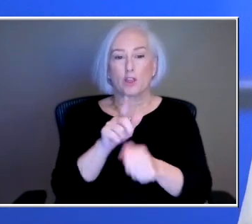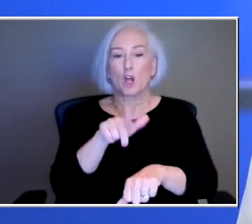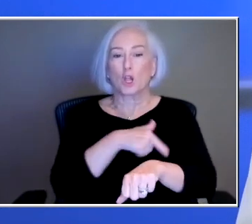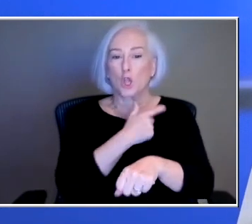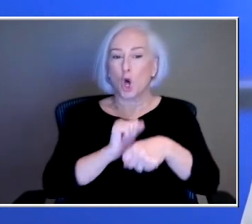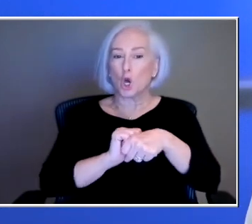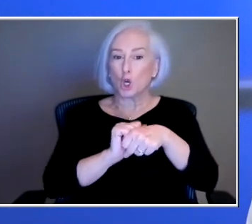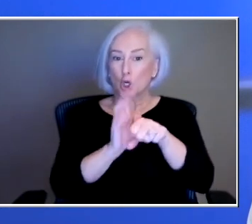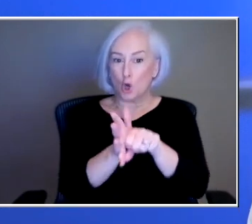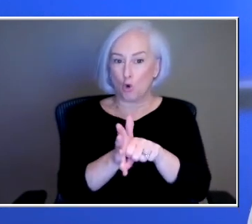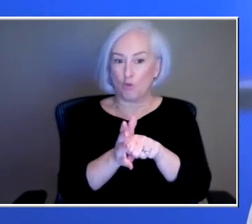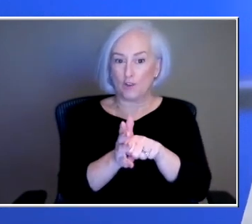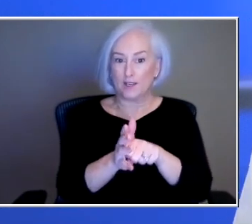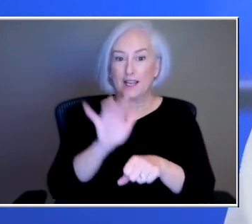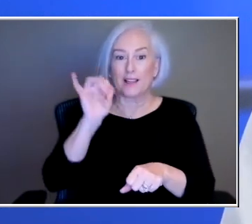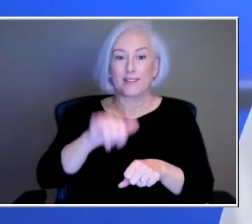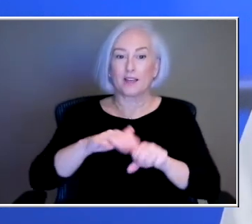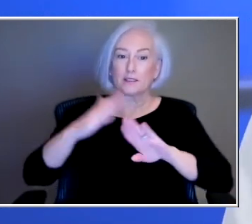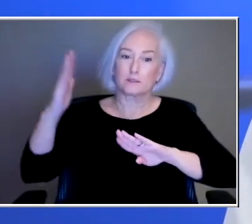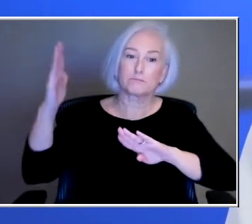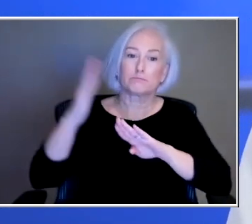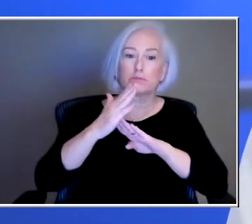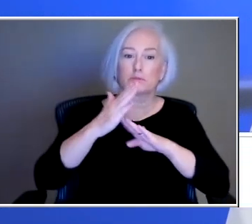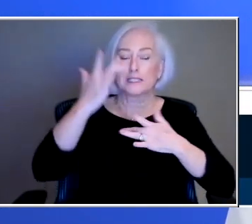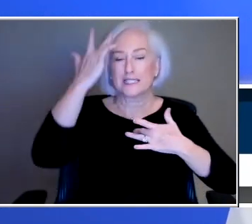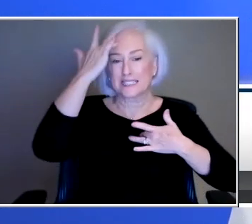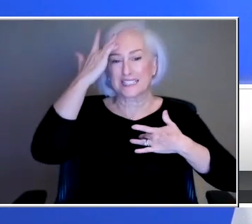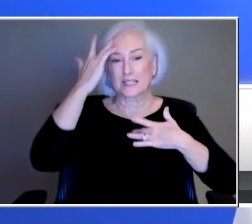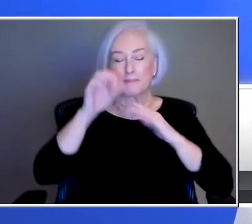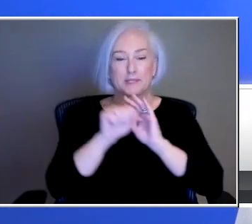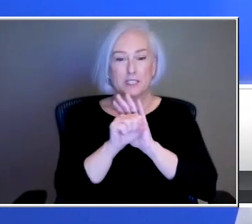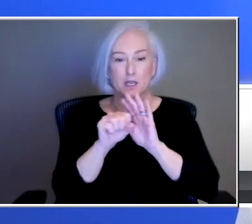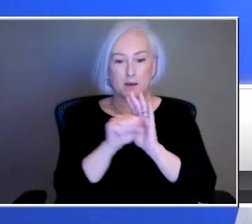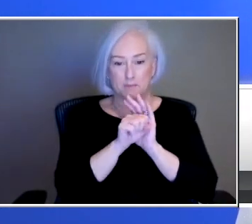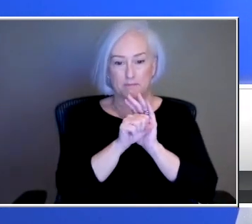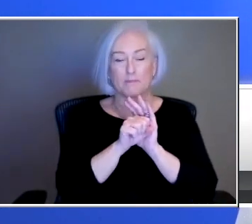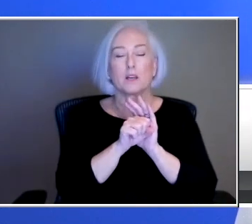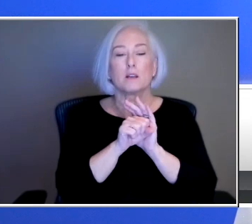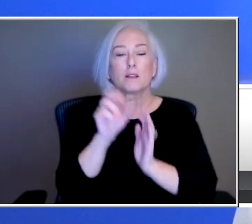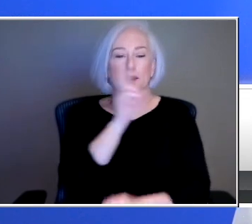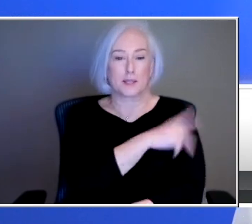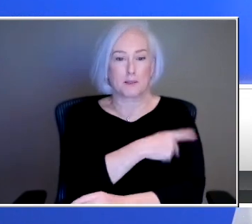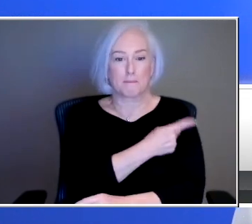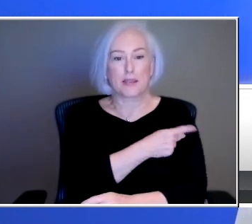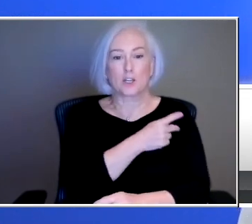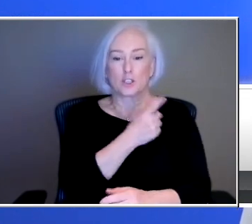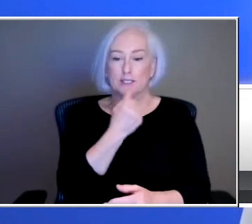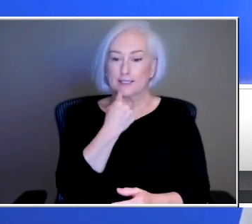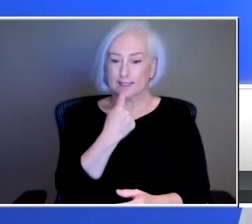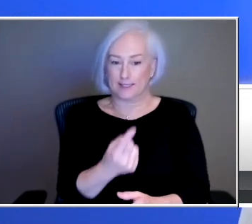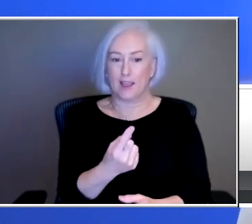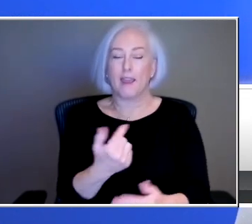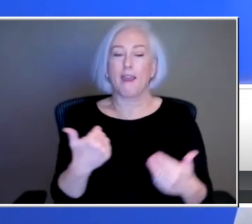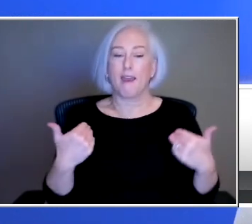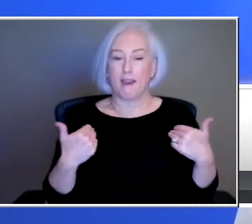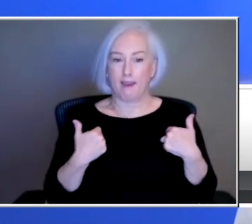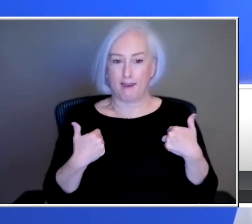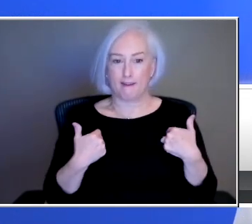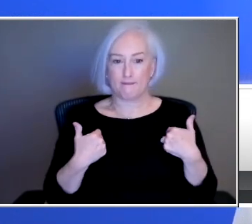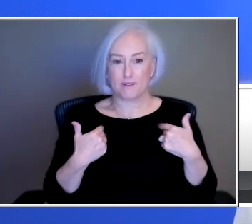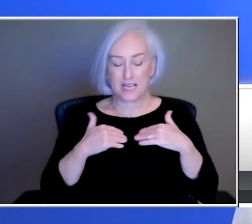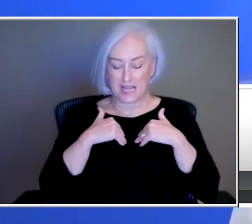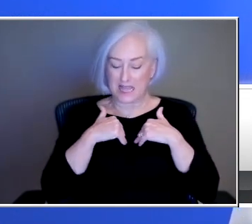number one symptom that our patients with long COVID report to us. And the fatigue that people describe to us, it is